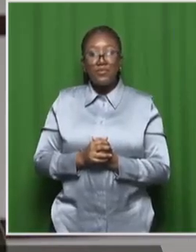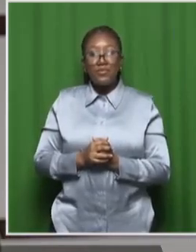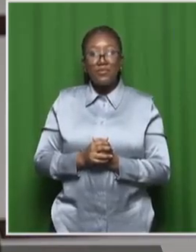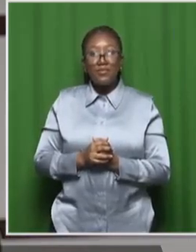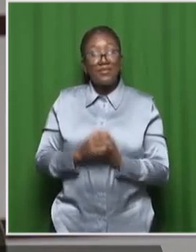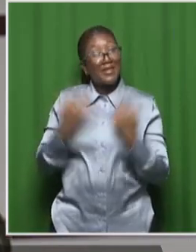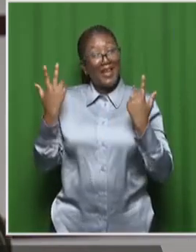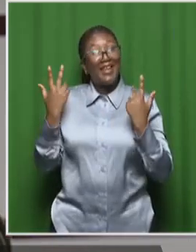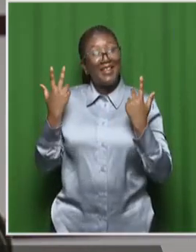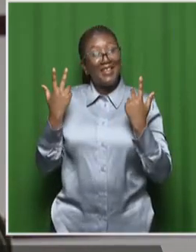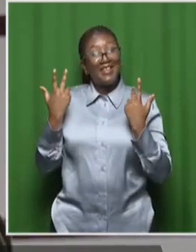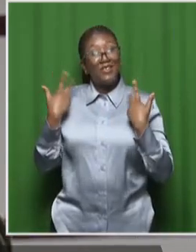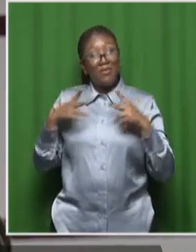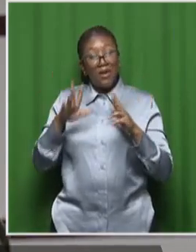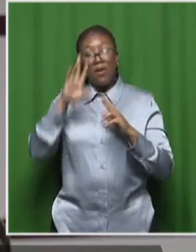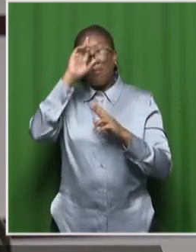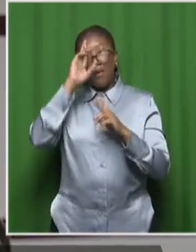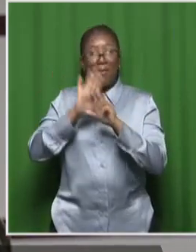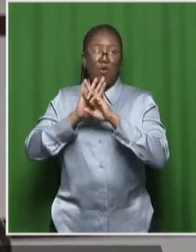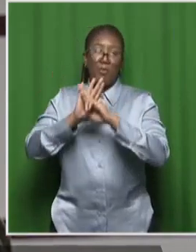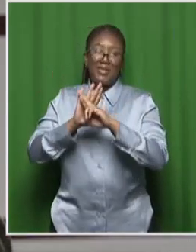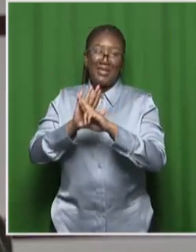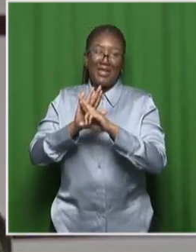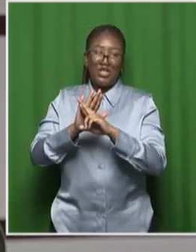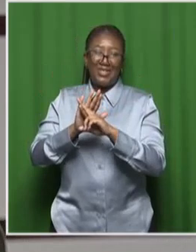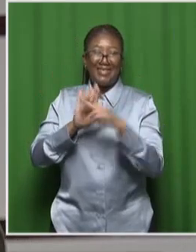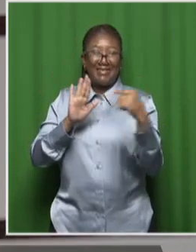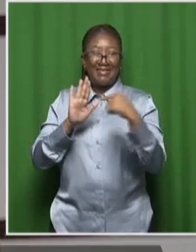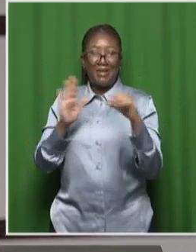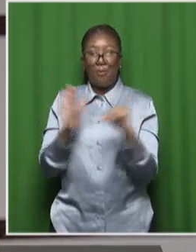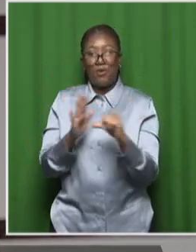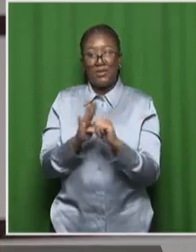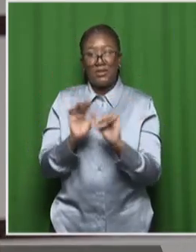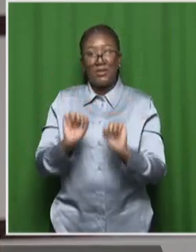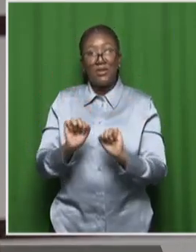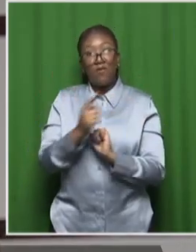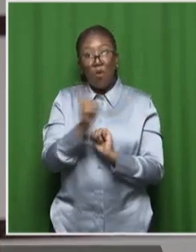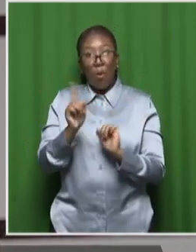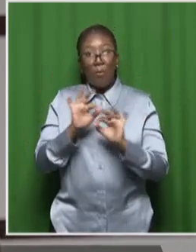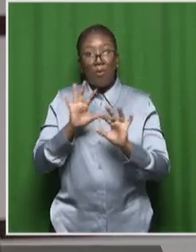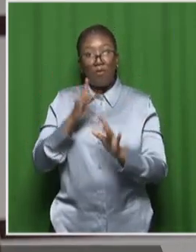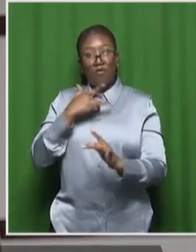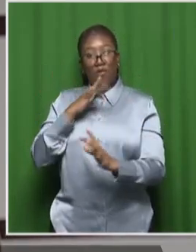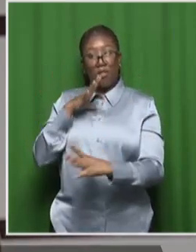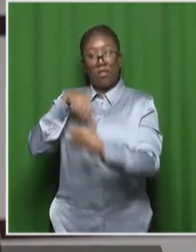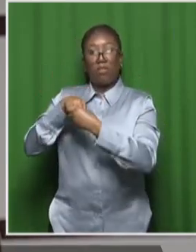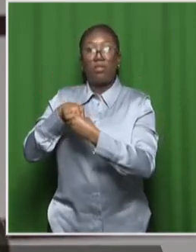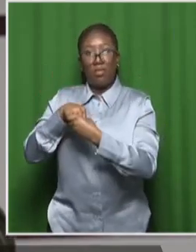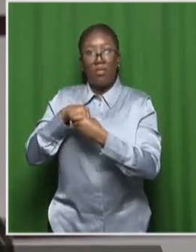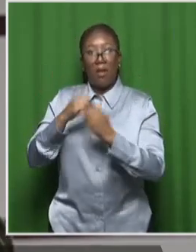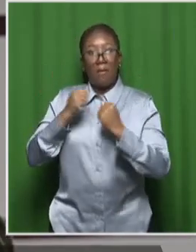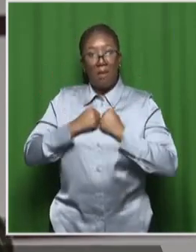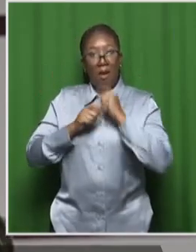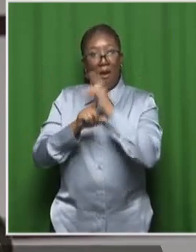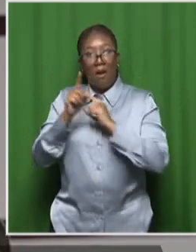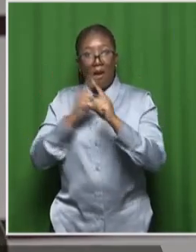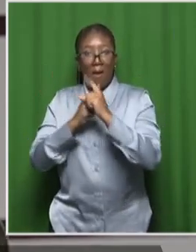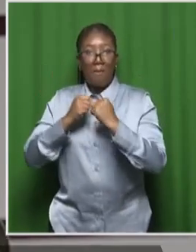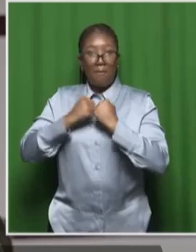pressure. Yeah, representation was key for me. Absolutely. Everybody needed to feel like they also have